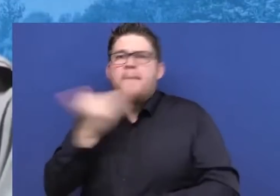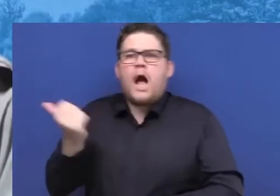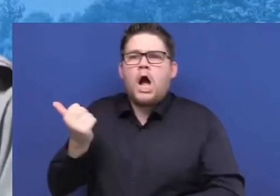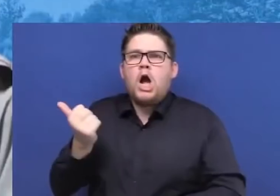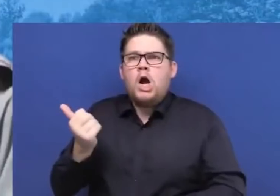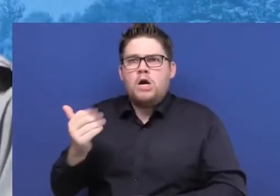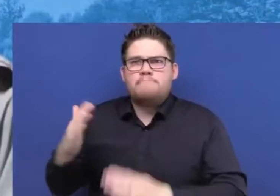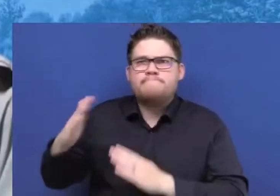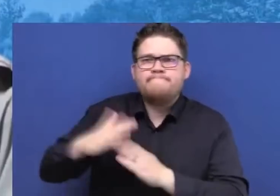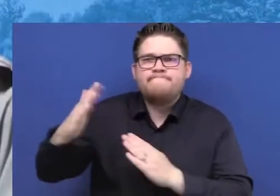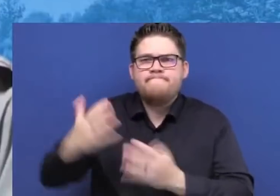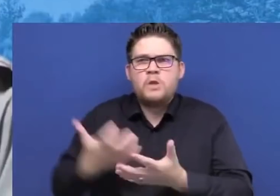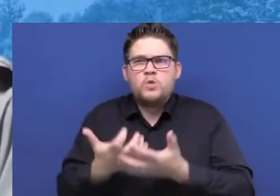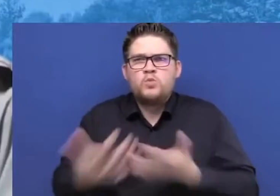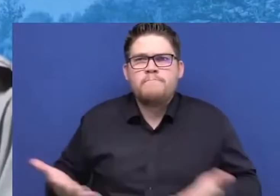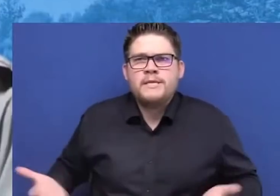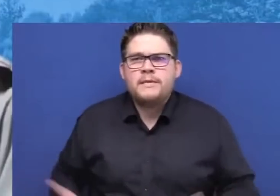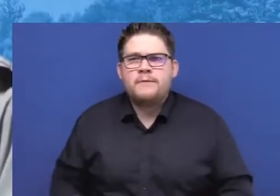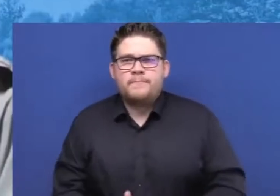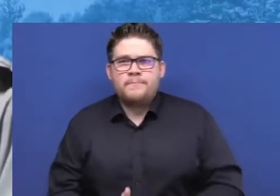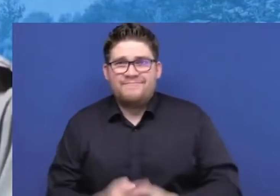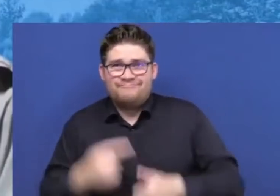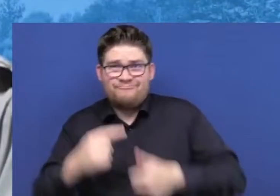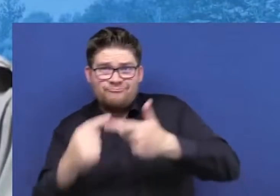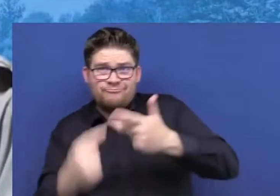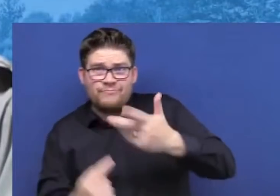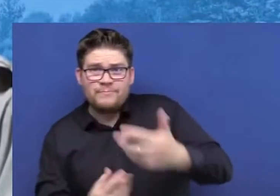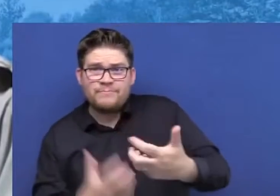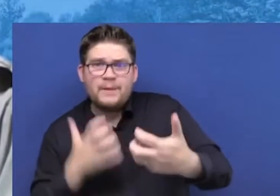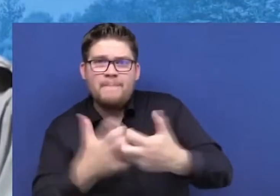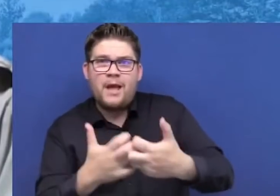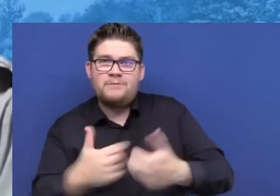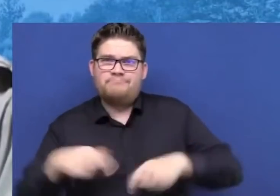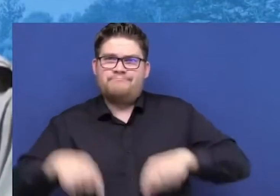fire on the landscape now, we need to be able to utilize those sort of resources and